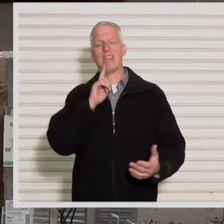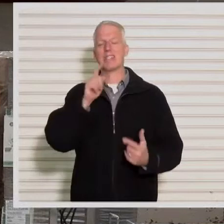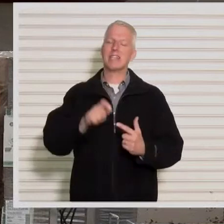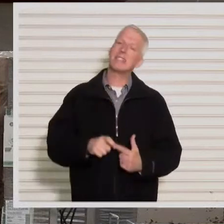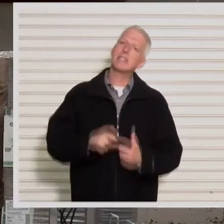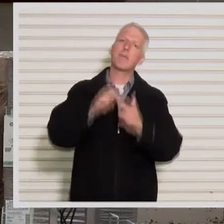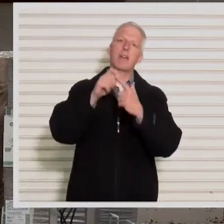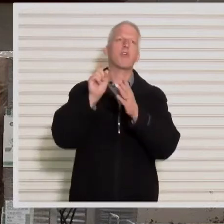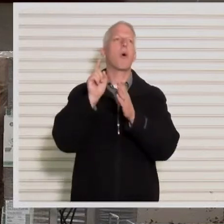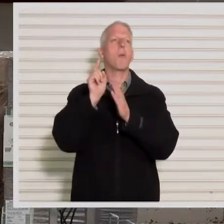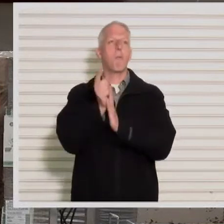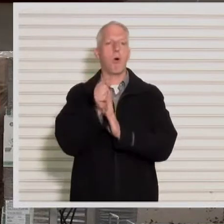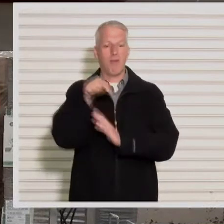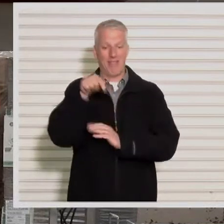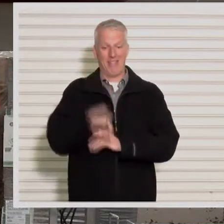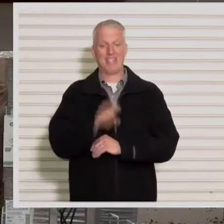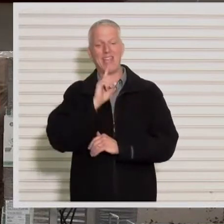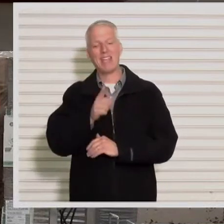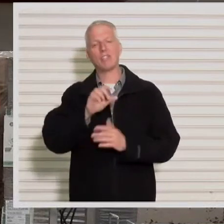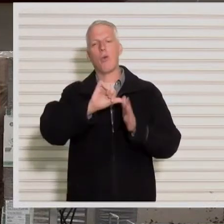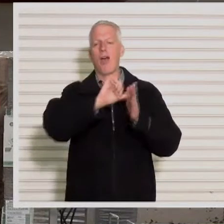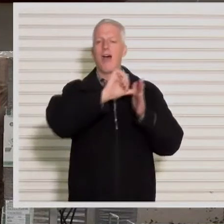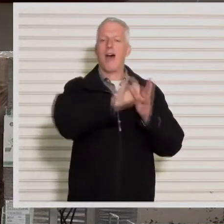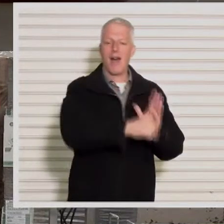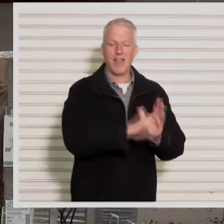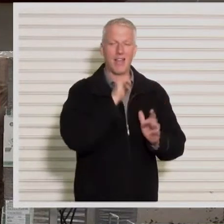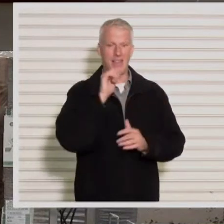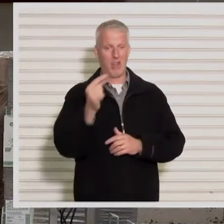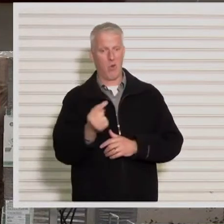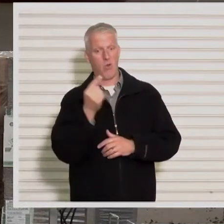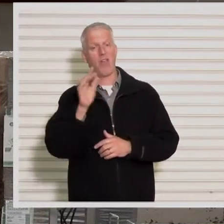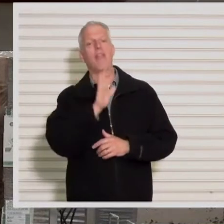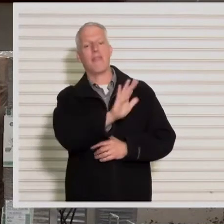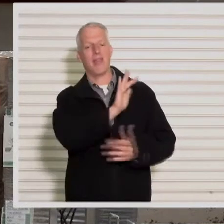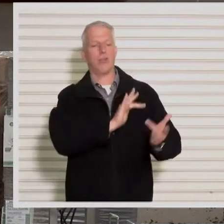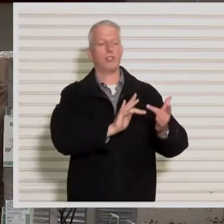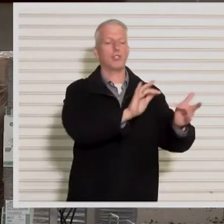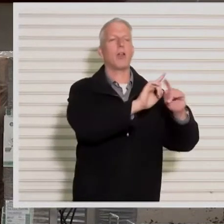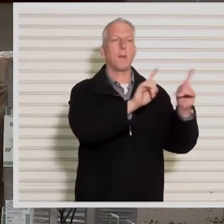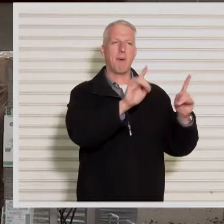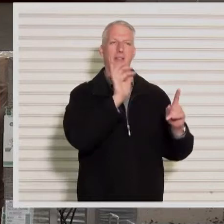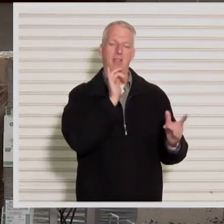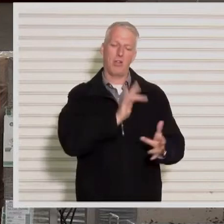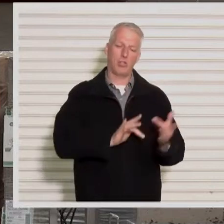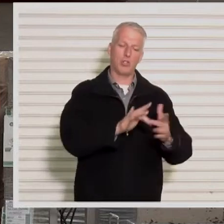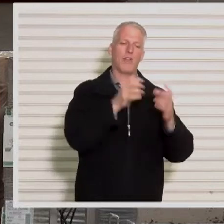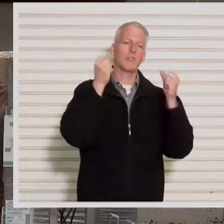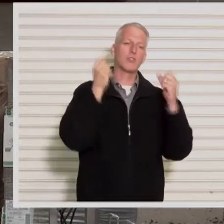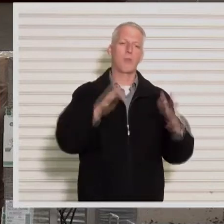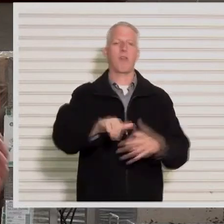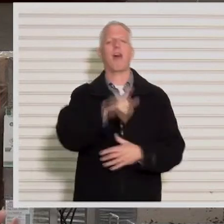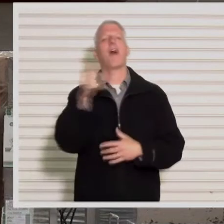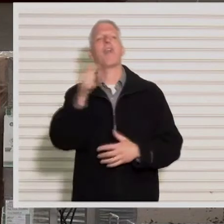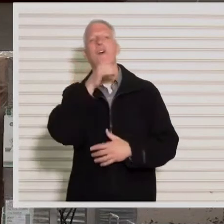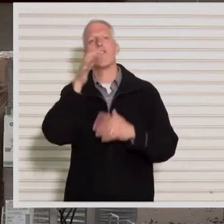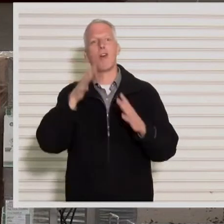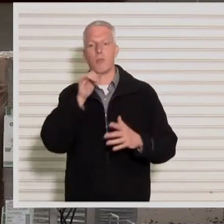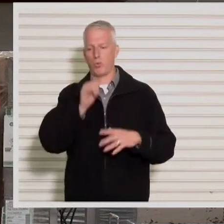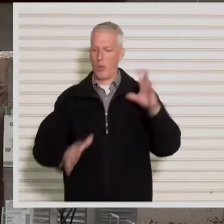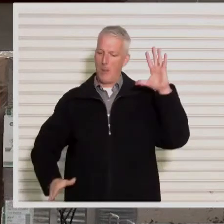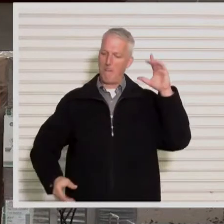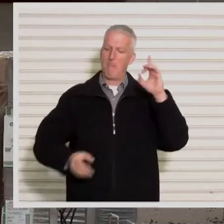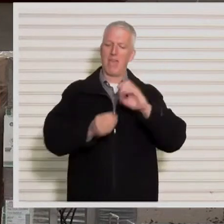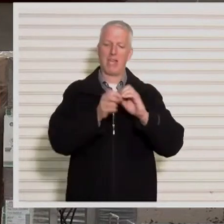special moment this is to highlight not only their journey, but the journey of so many others that make up the vibrancy